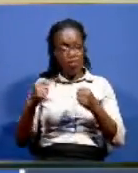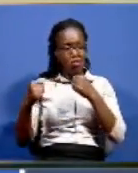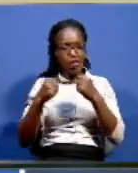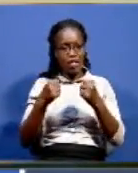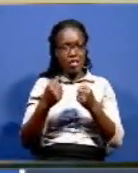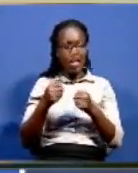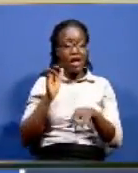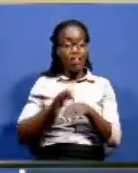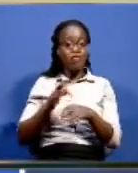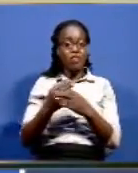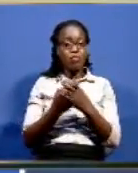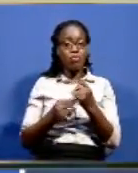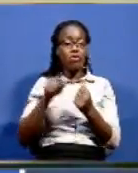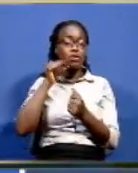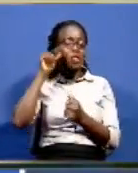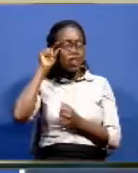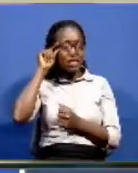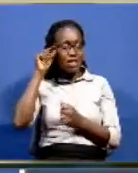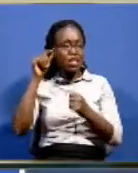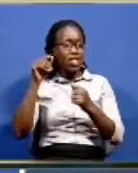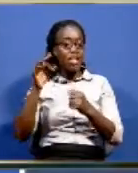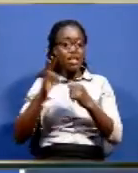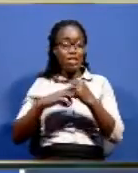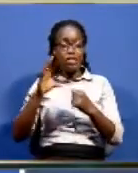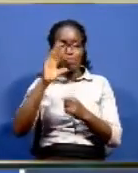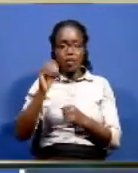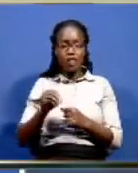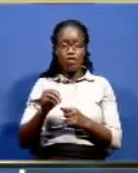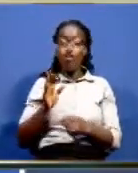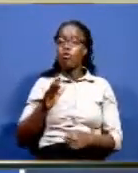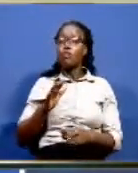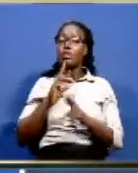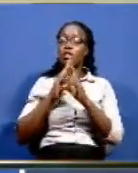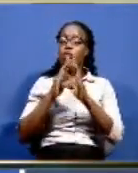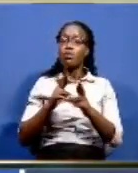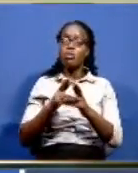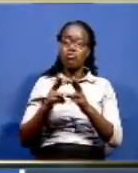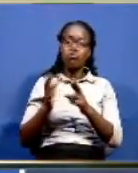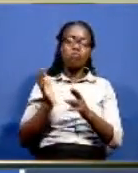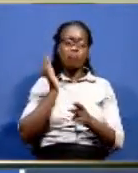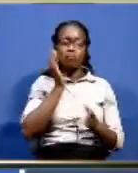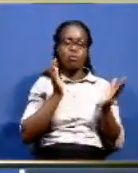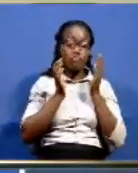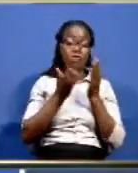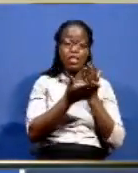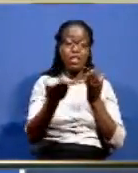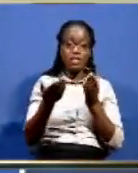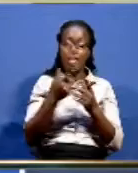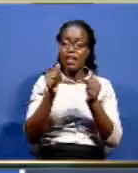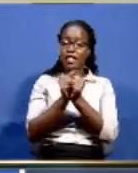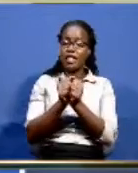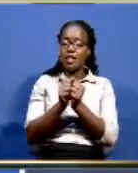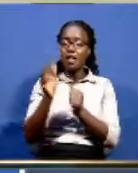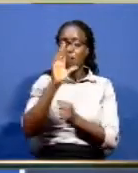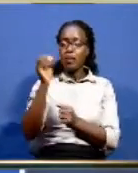genders. About 90% of the women are reporting the violence, and about 10% of the men.